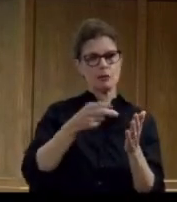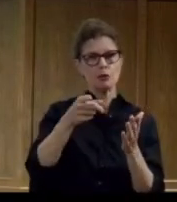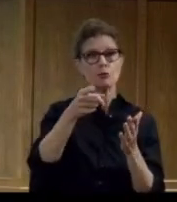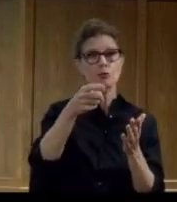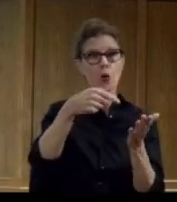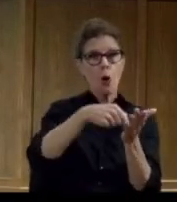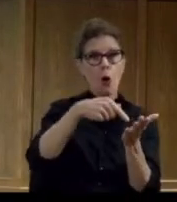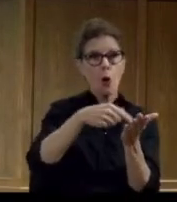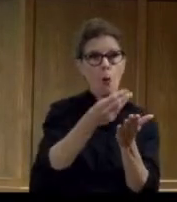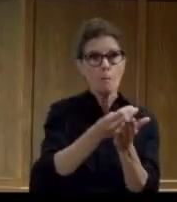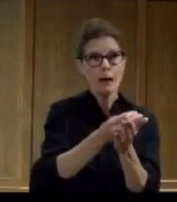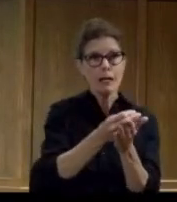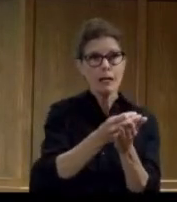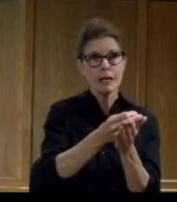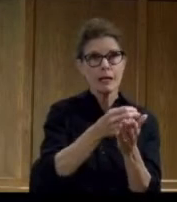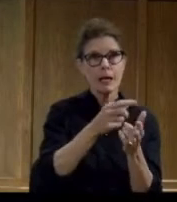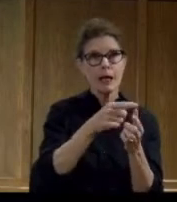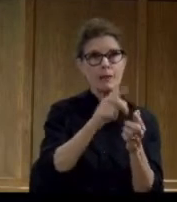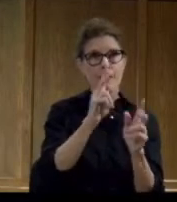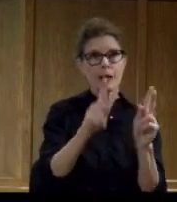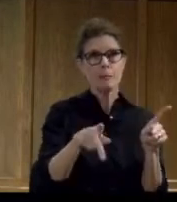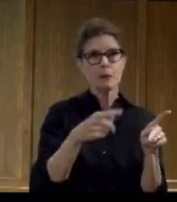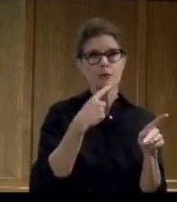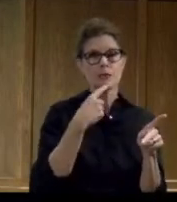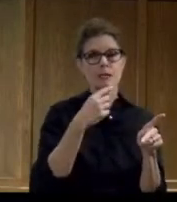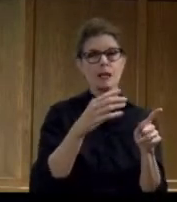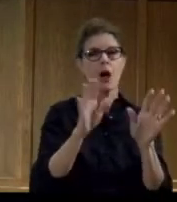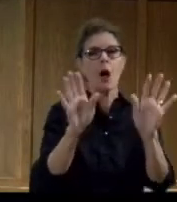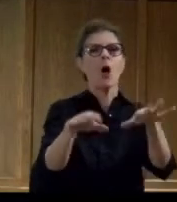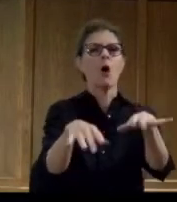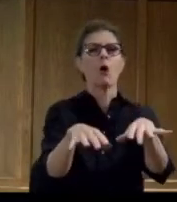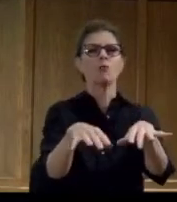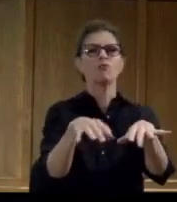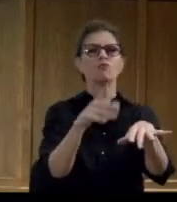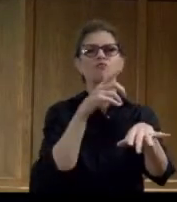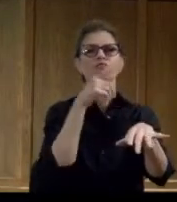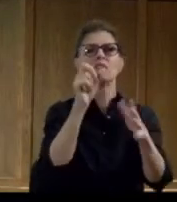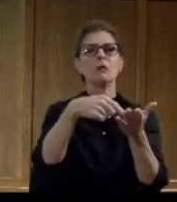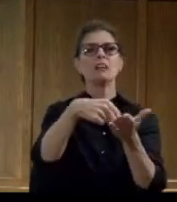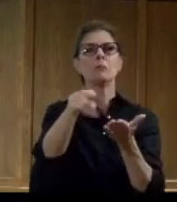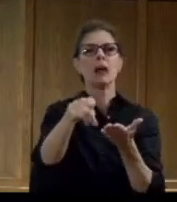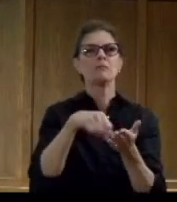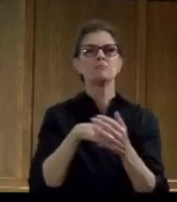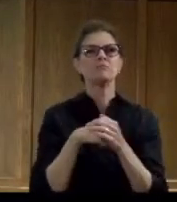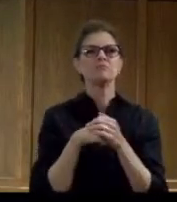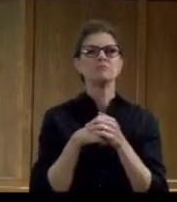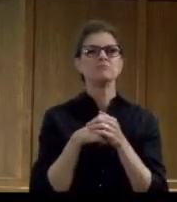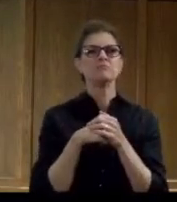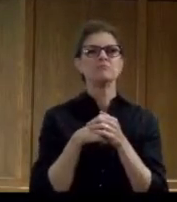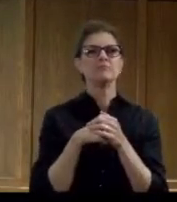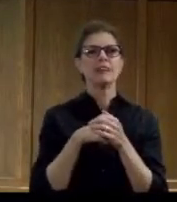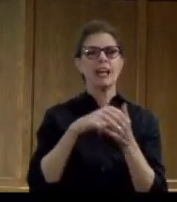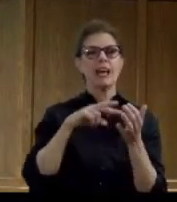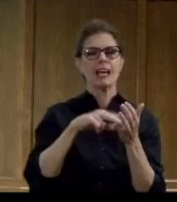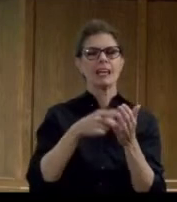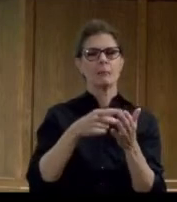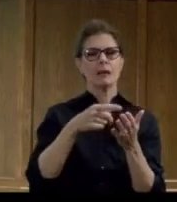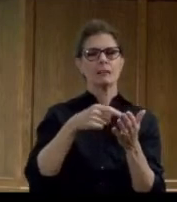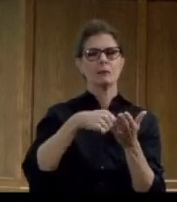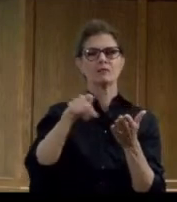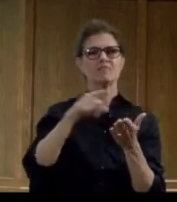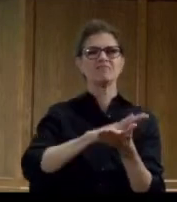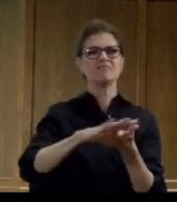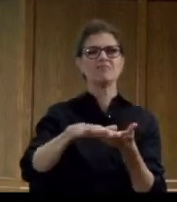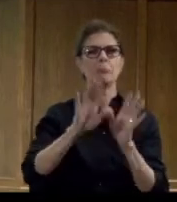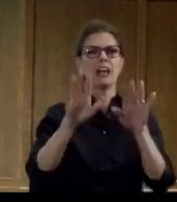then that person comes in and says, no, you really don't have to pay this. Like, it would mean that the debt was forgiven. Now, maybe it